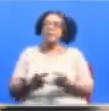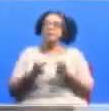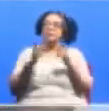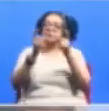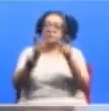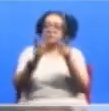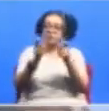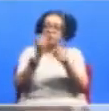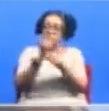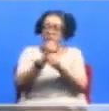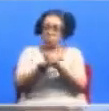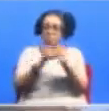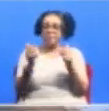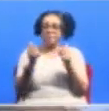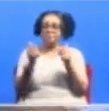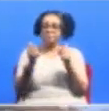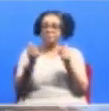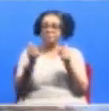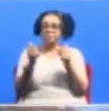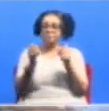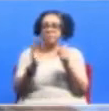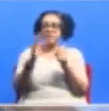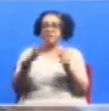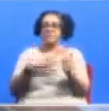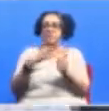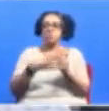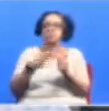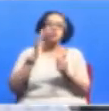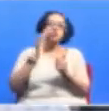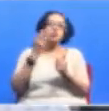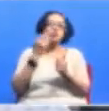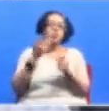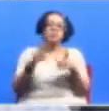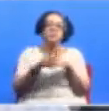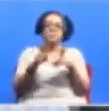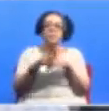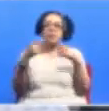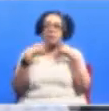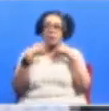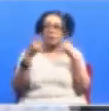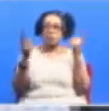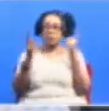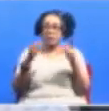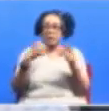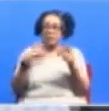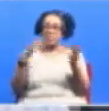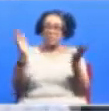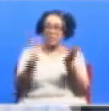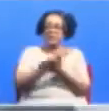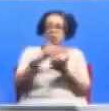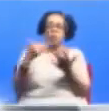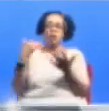motisha. Kindiki's visit to Isiolo comes 1 week after announcing that Operation Maliza Uhalifu